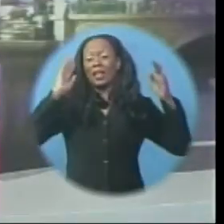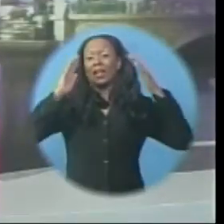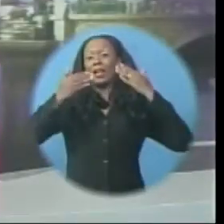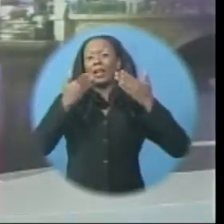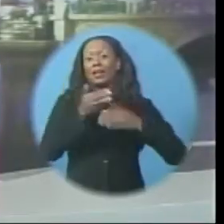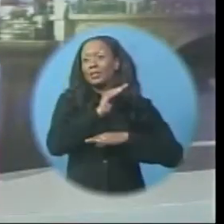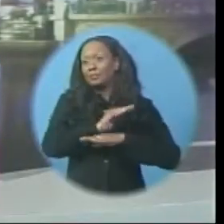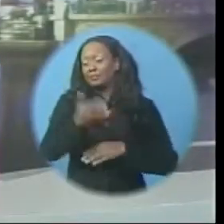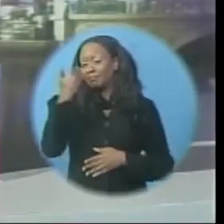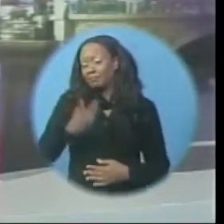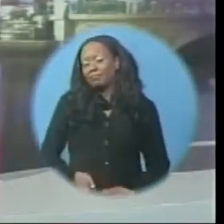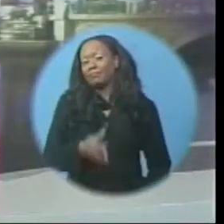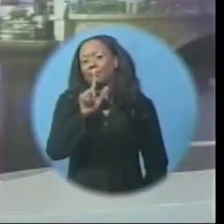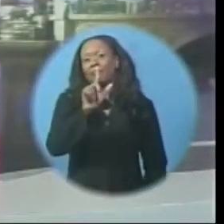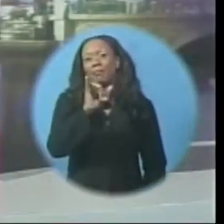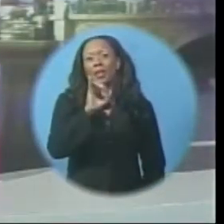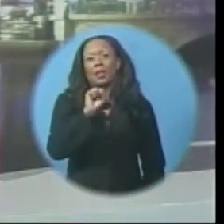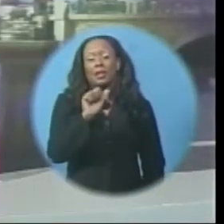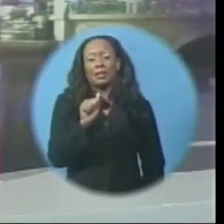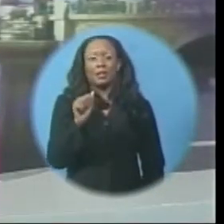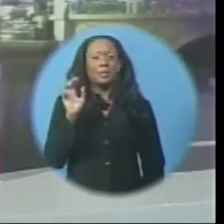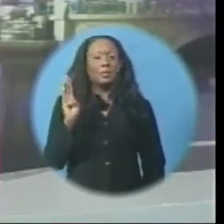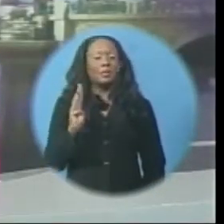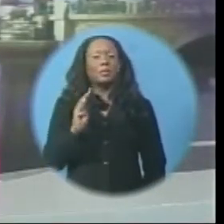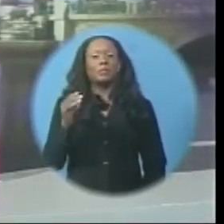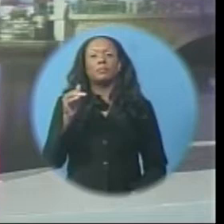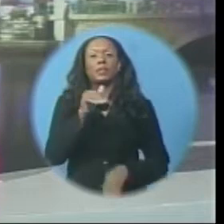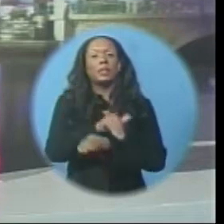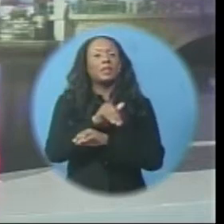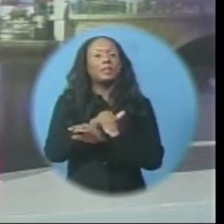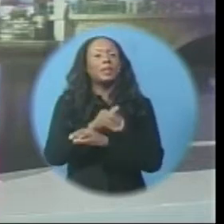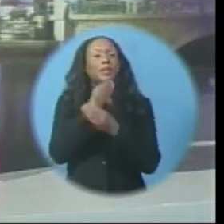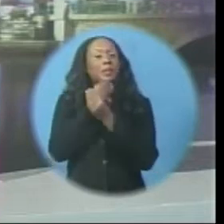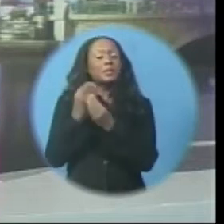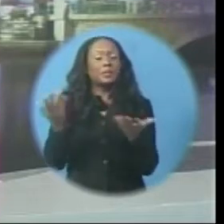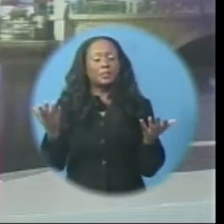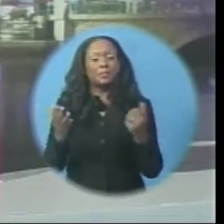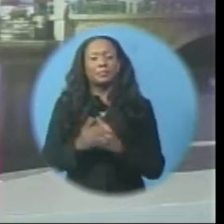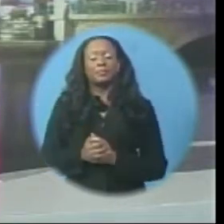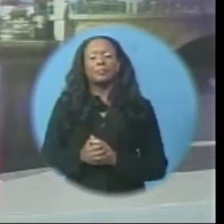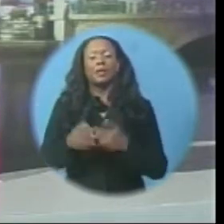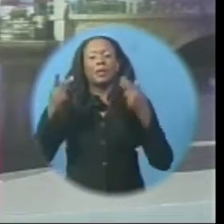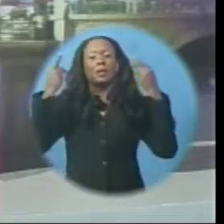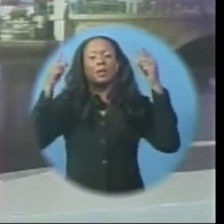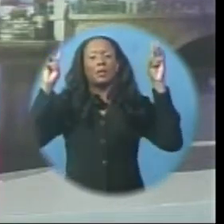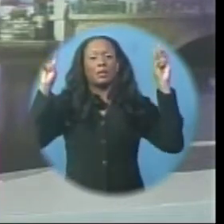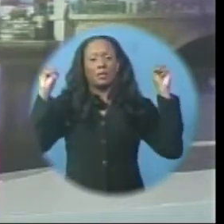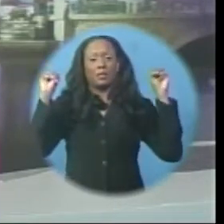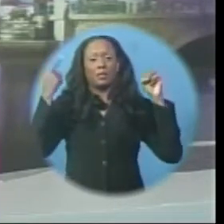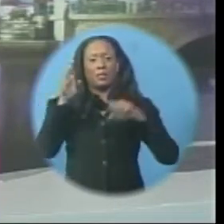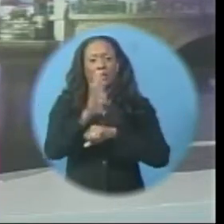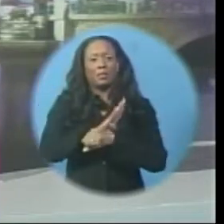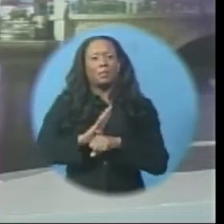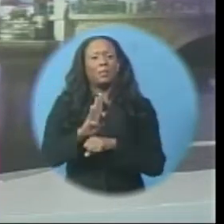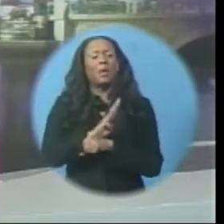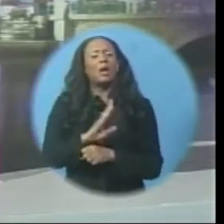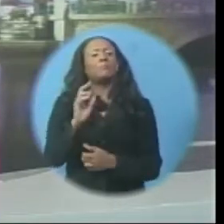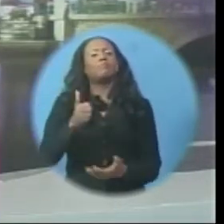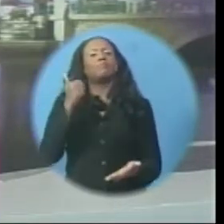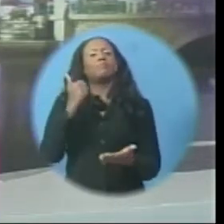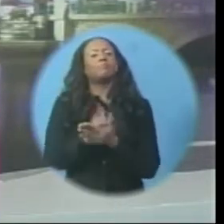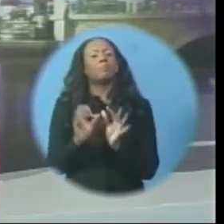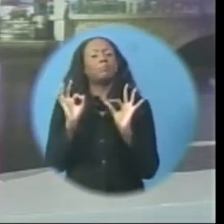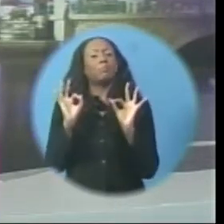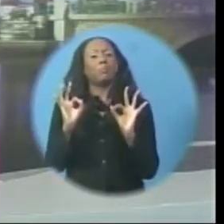Very good evening to you. I'm Lisa Broom with the CBC Evening News. In our top story tonight, Prime Minister Frendel Stuart has given an